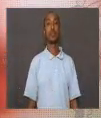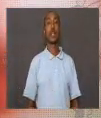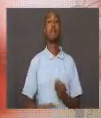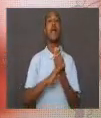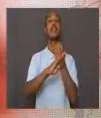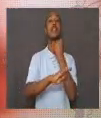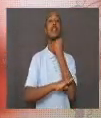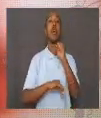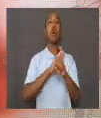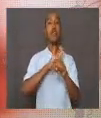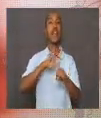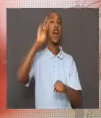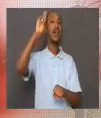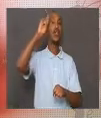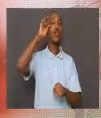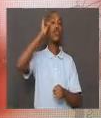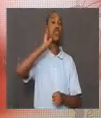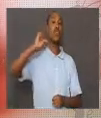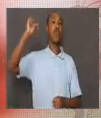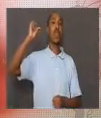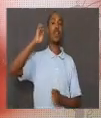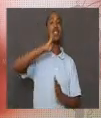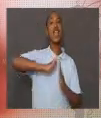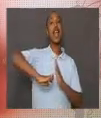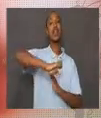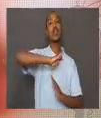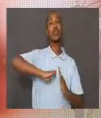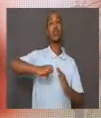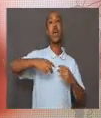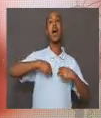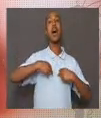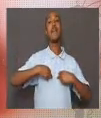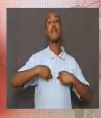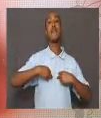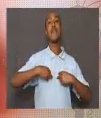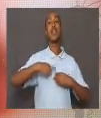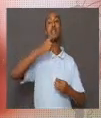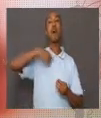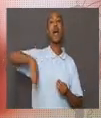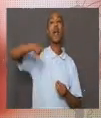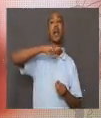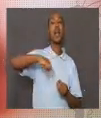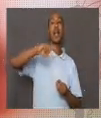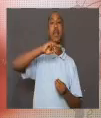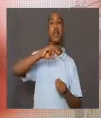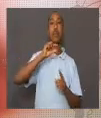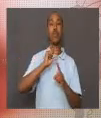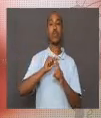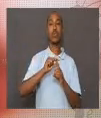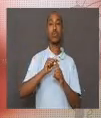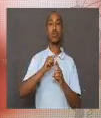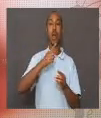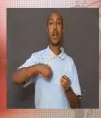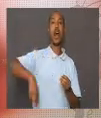Based on Rutherford's theory, the electrons would have to spiral inwards towards the